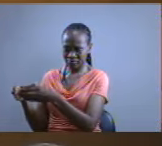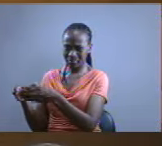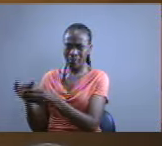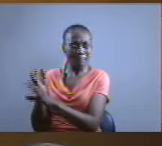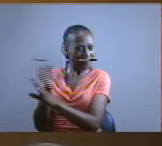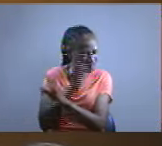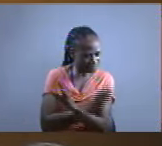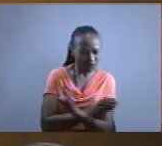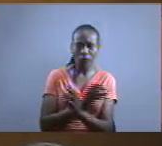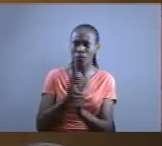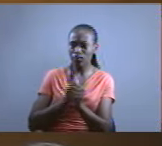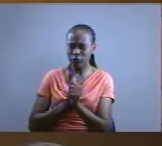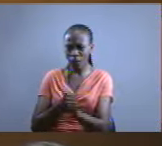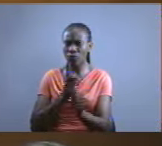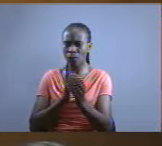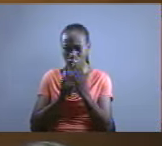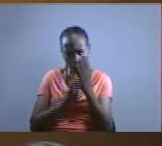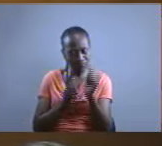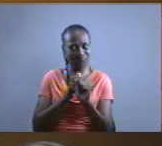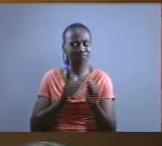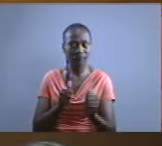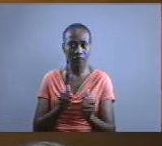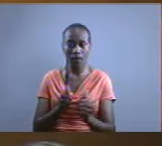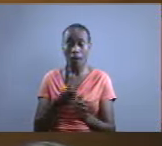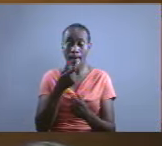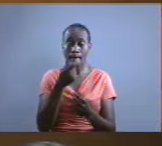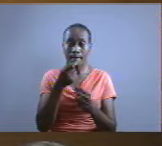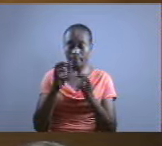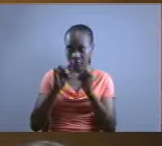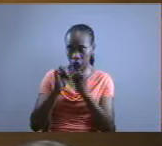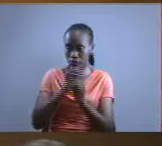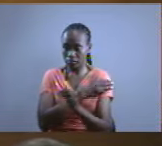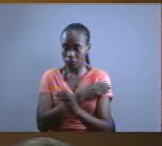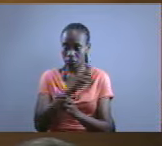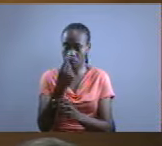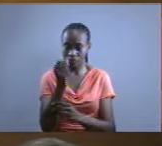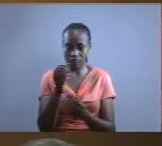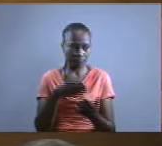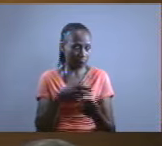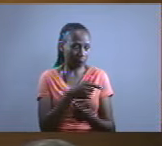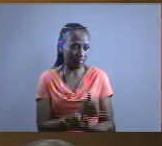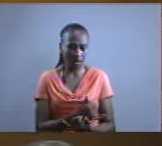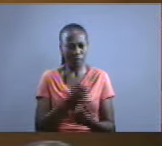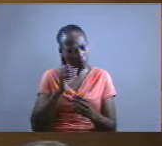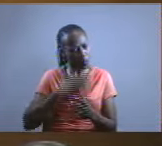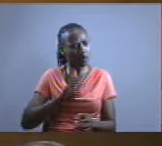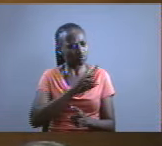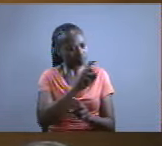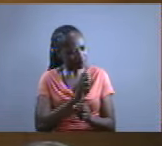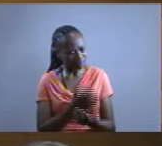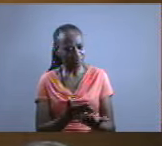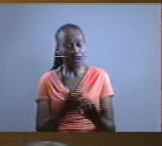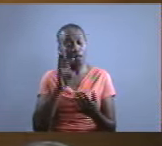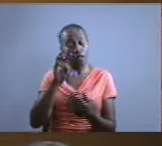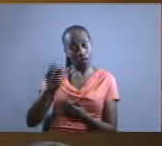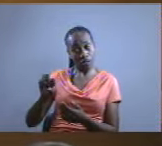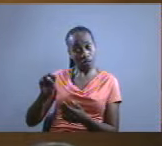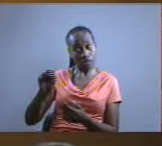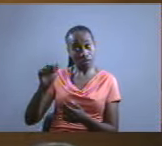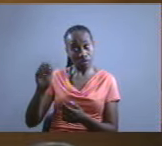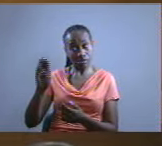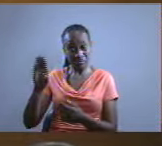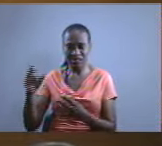beginning. Mr. Karim, who is now not here, should provide us with answers. Is the SABC still a public broadcaster or is it now a